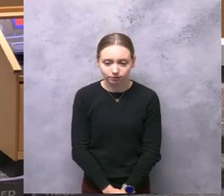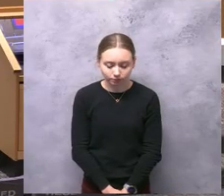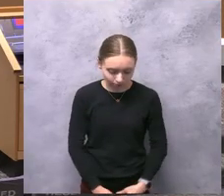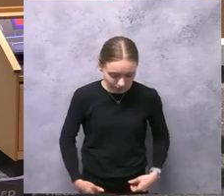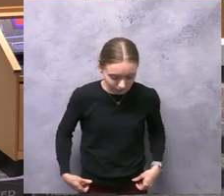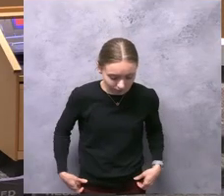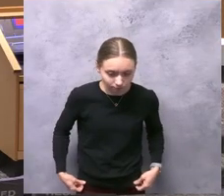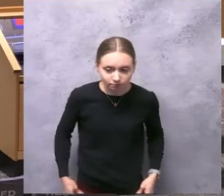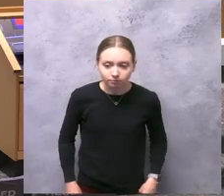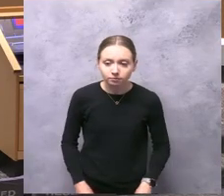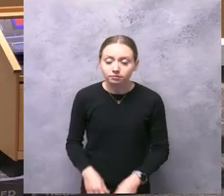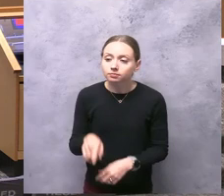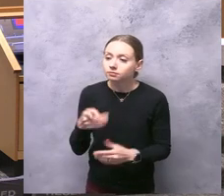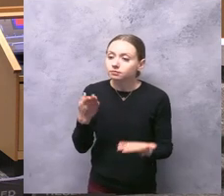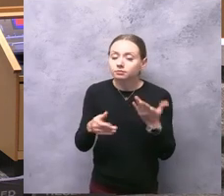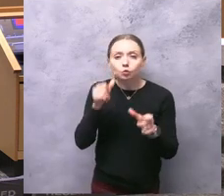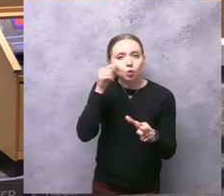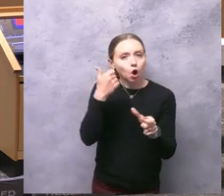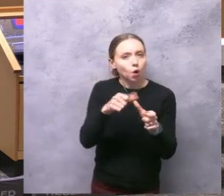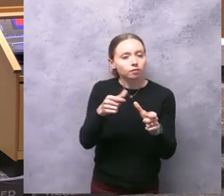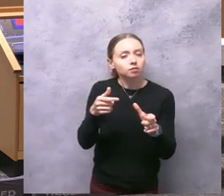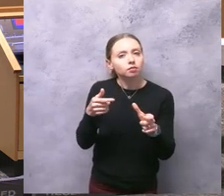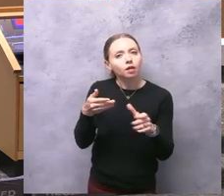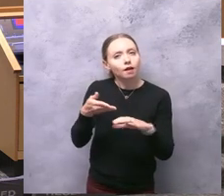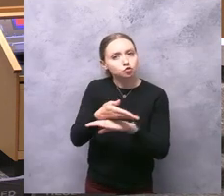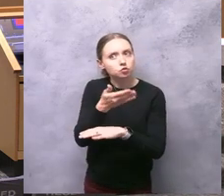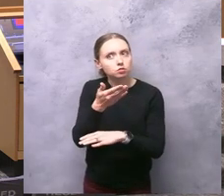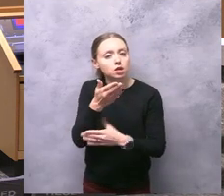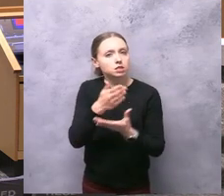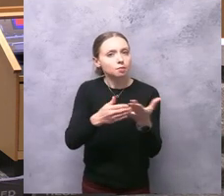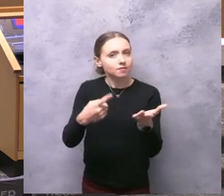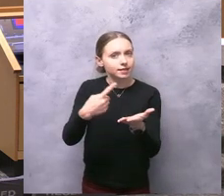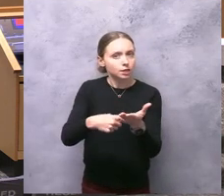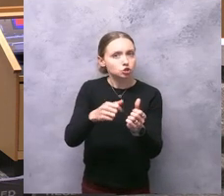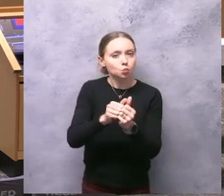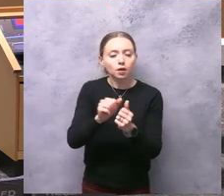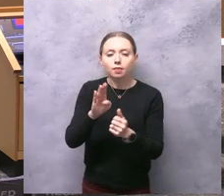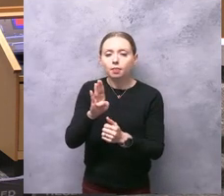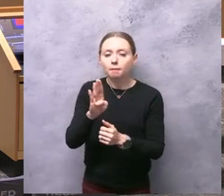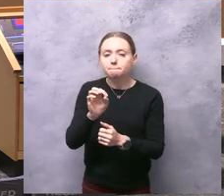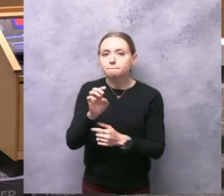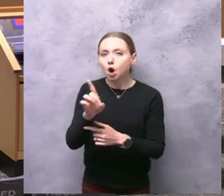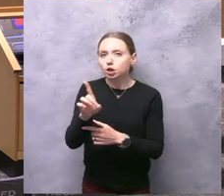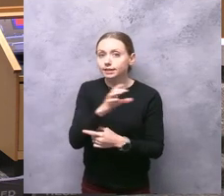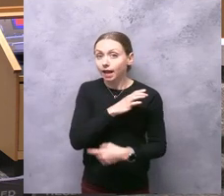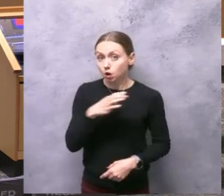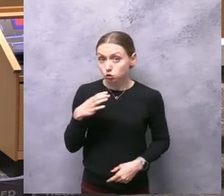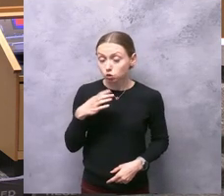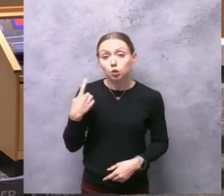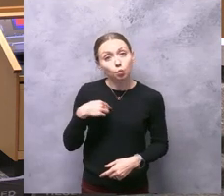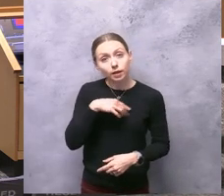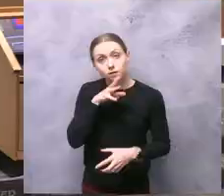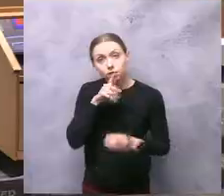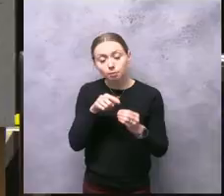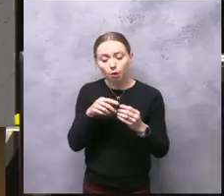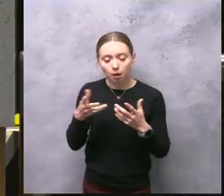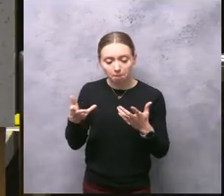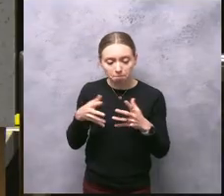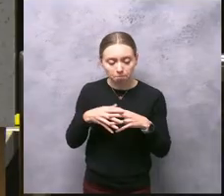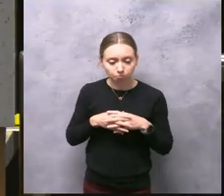Yeah, just if you may recall, after some of the discussion with bond counsel, we had talked about if we do not